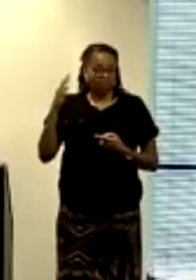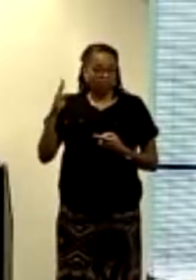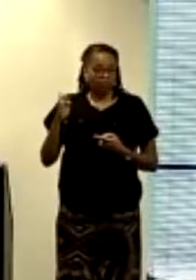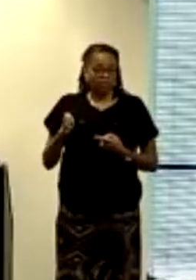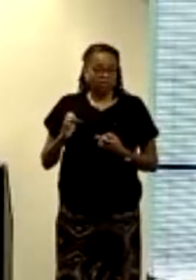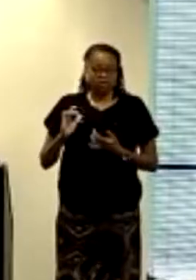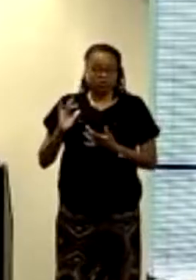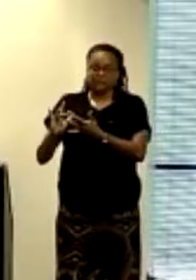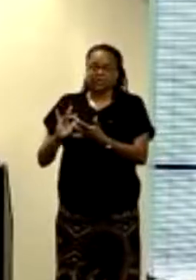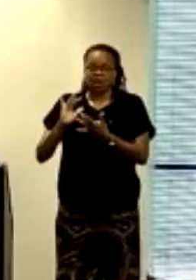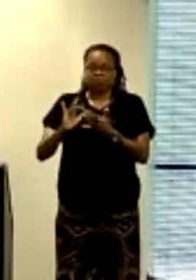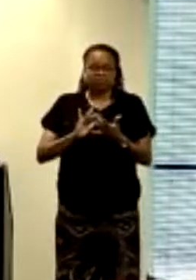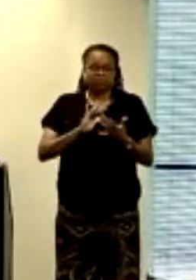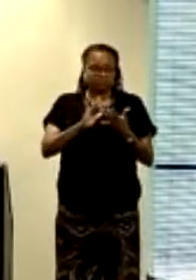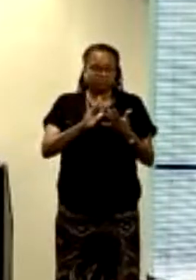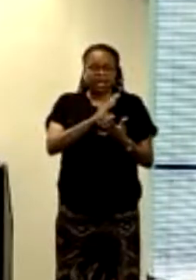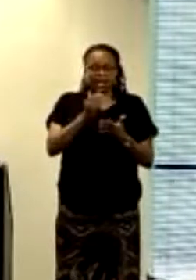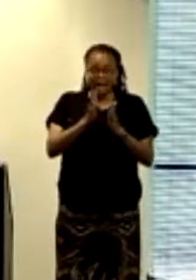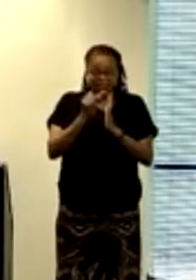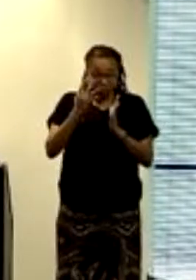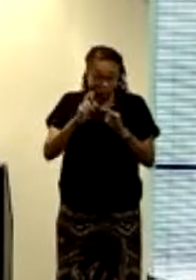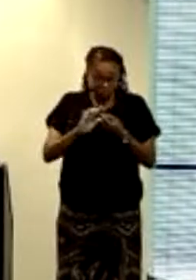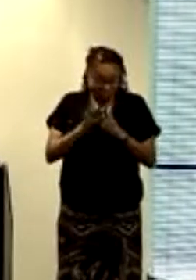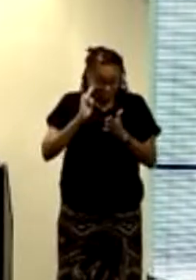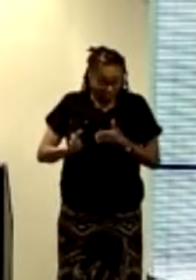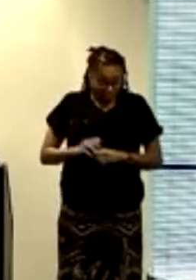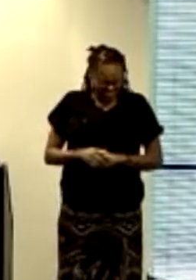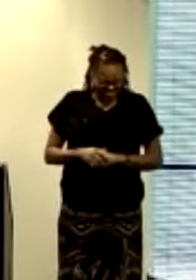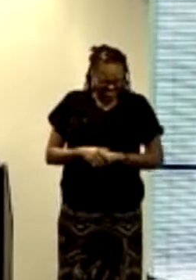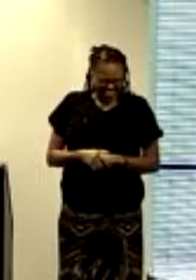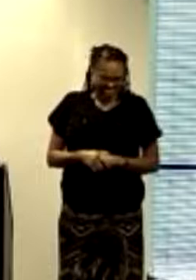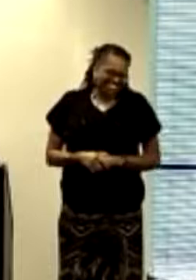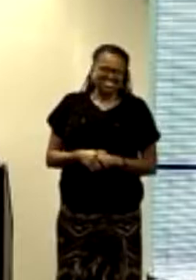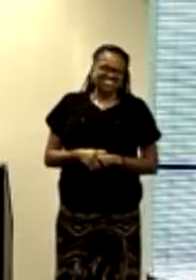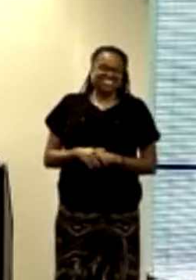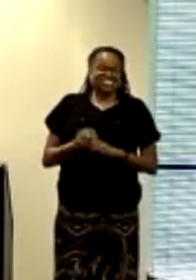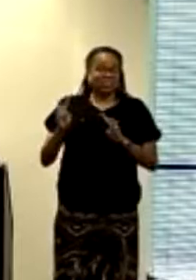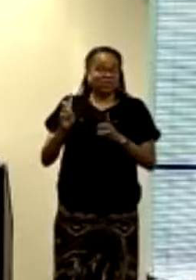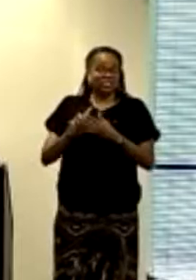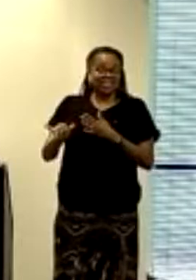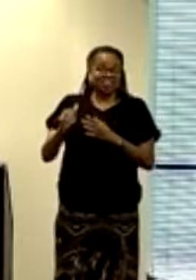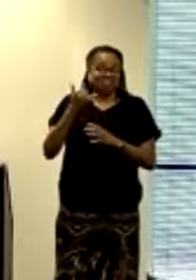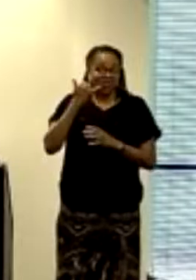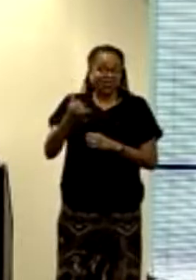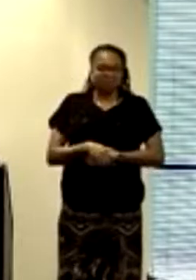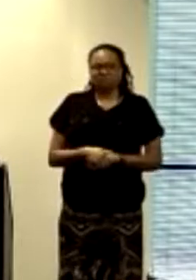reaching out and personally asking if you'd like to be secretary. So look forward to that phone call.